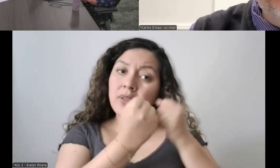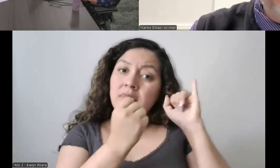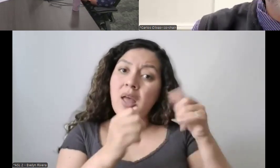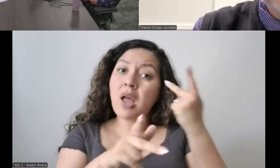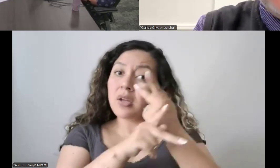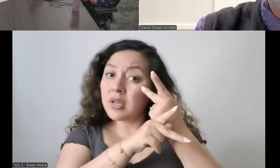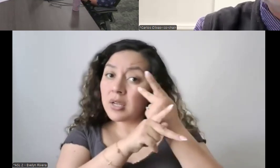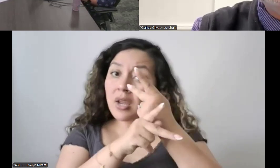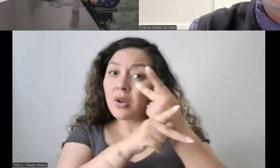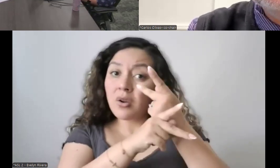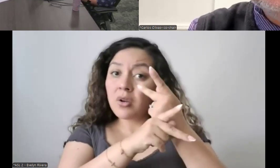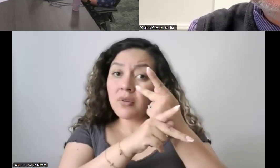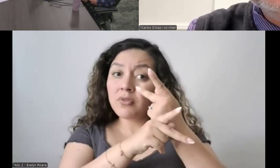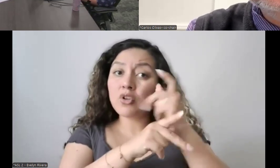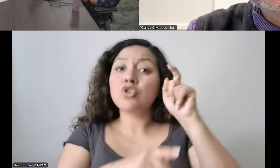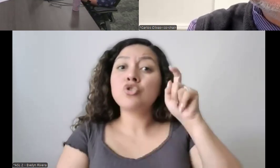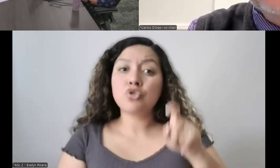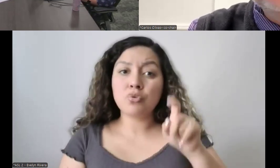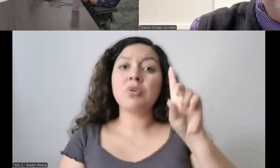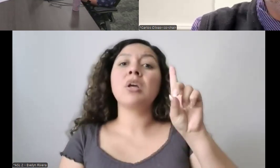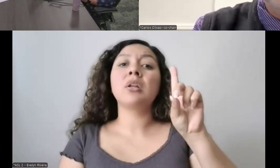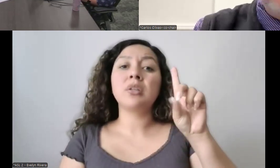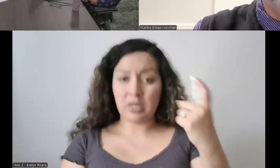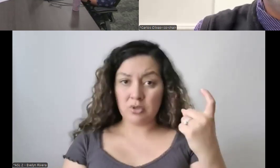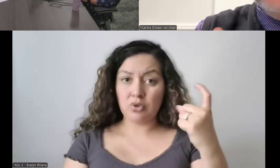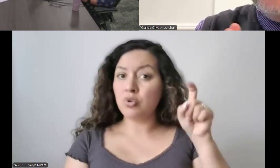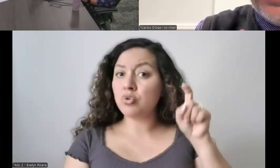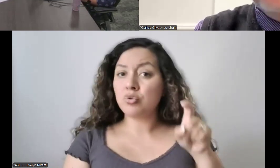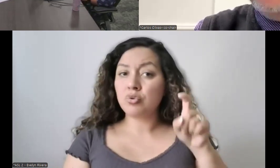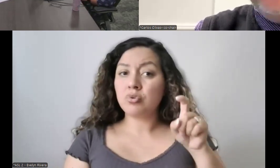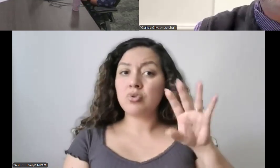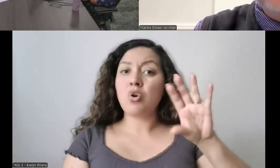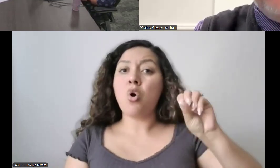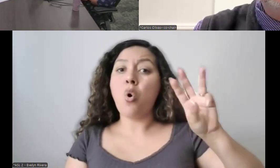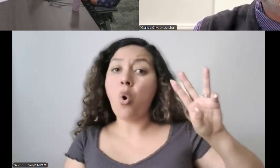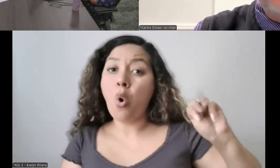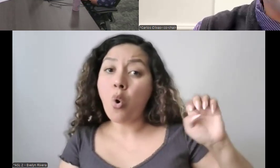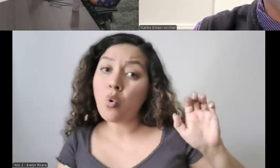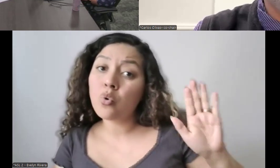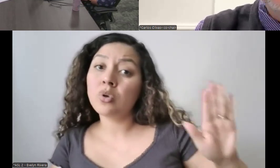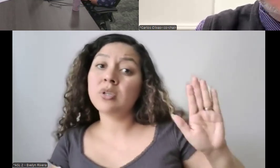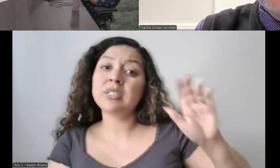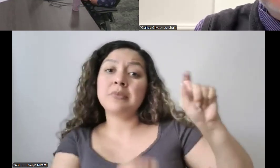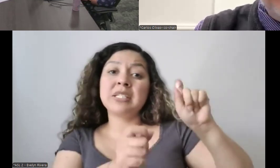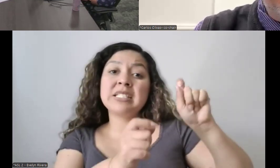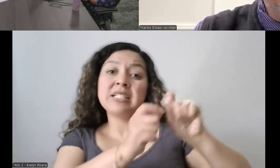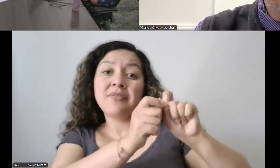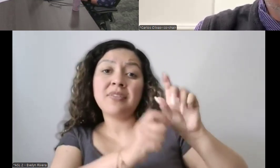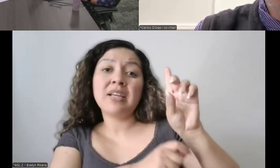caregiving needs to be a diagnosis. It needs to be its own specific diagnosis